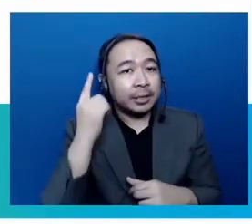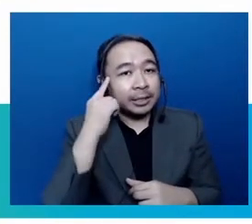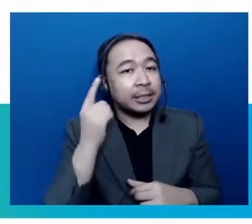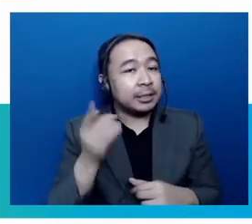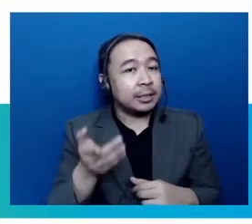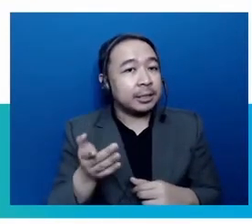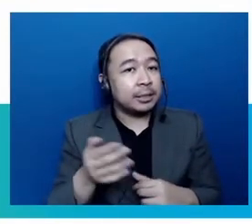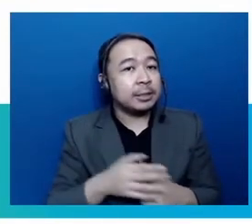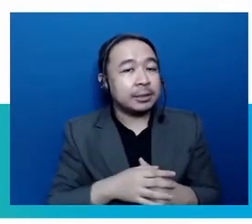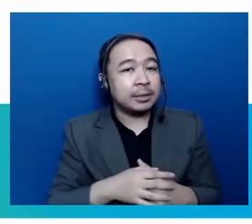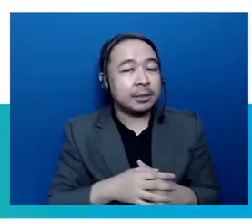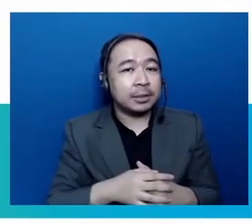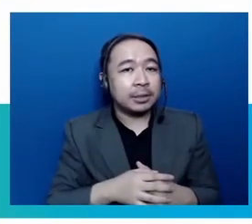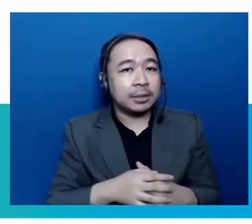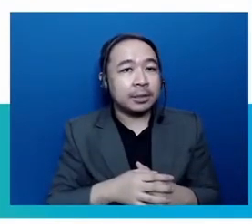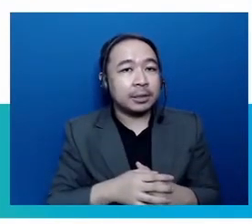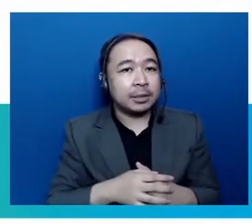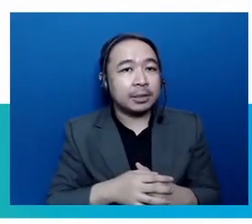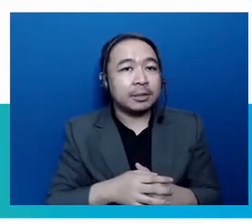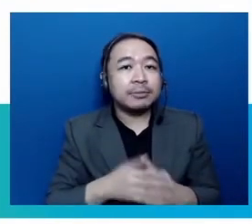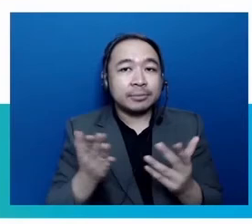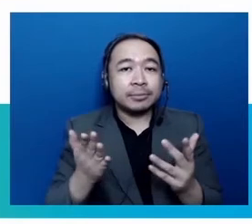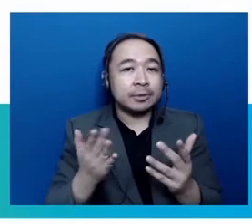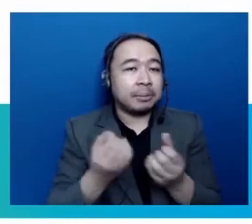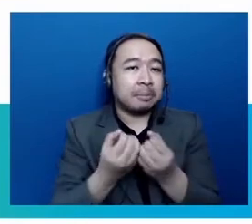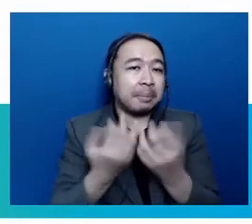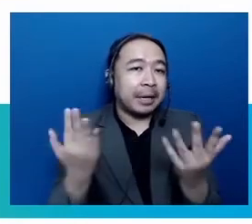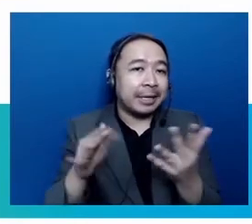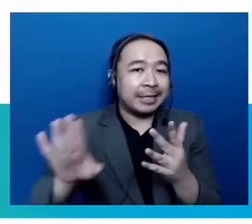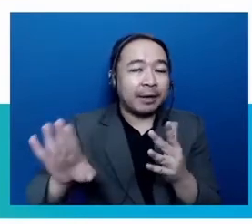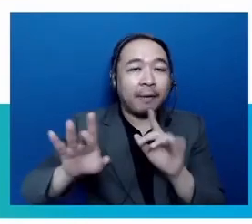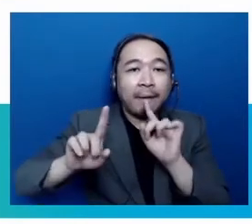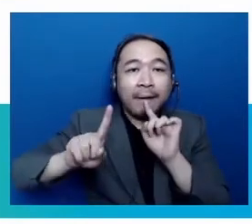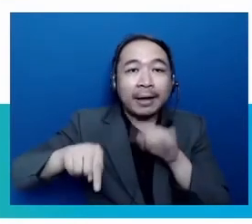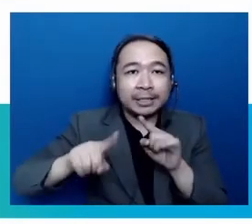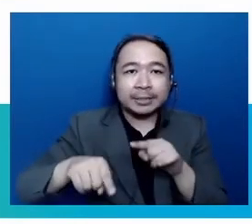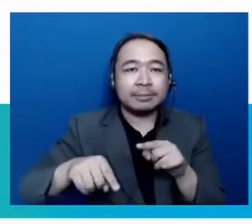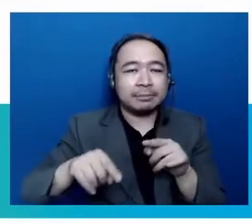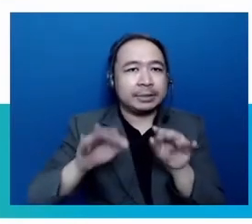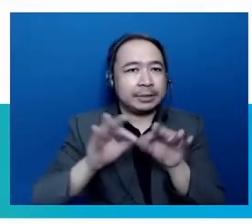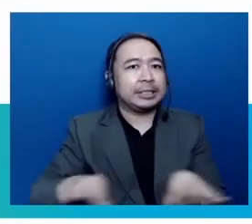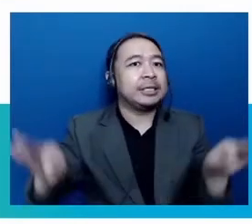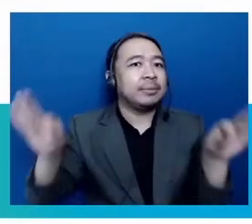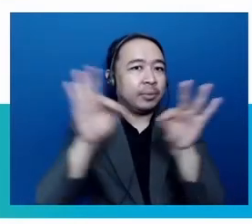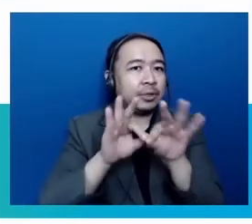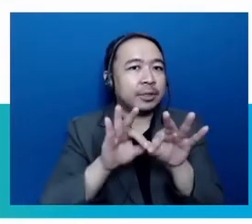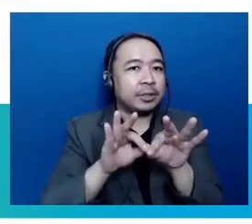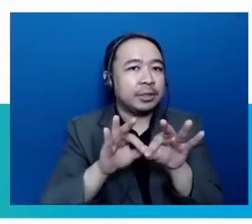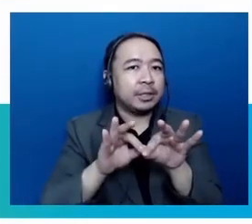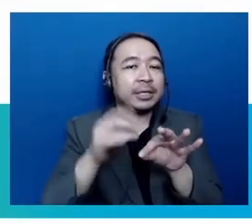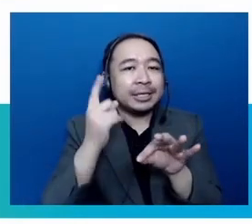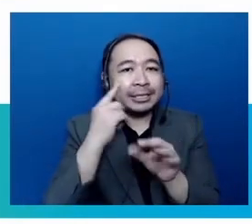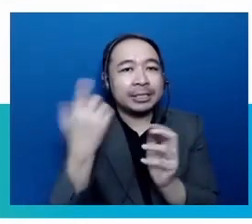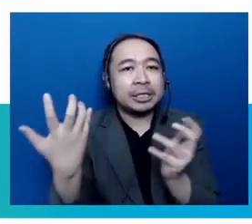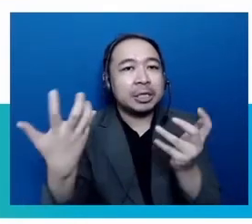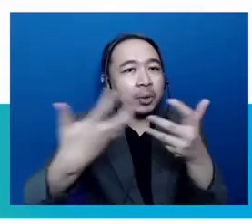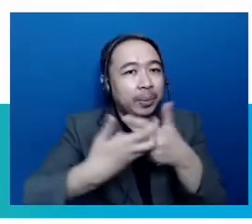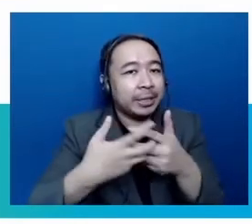English the answer is really relevant and good. May I just compliment with that. I